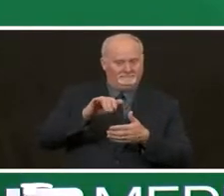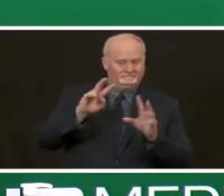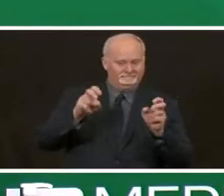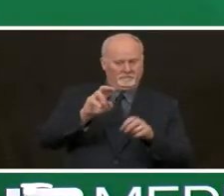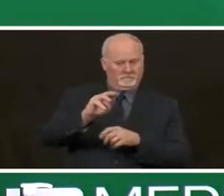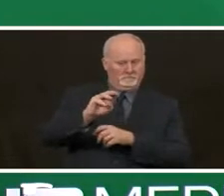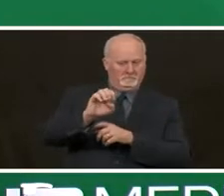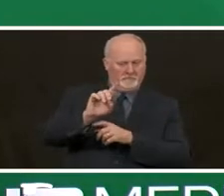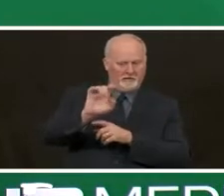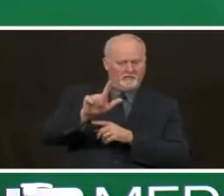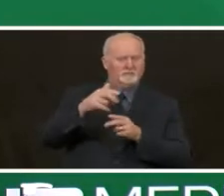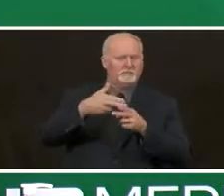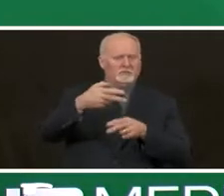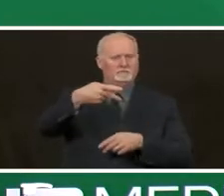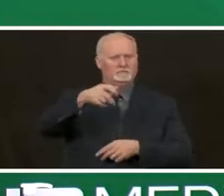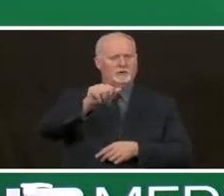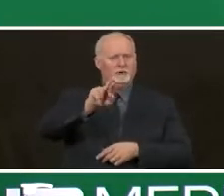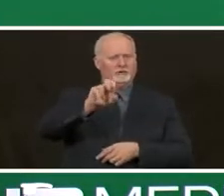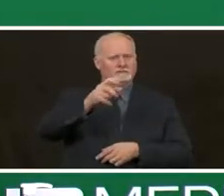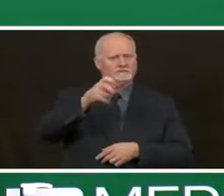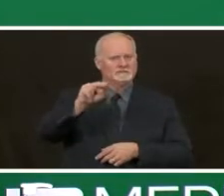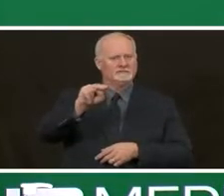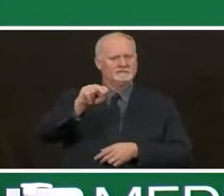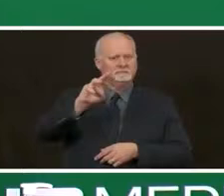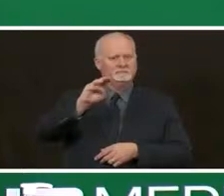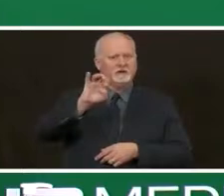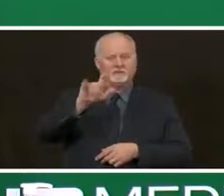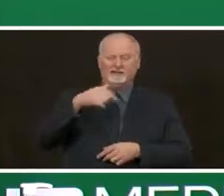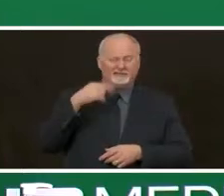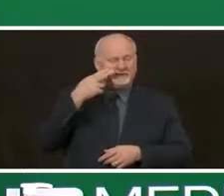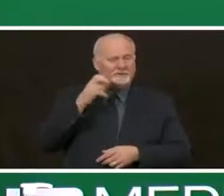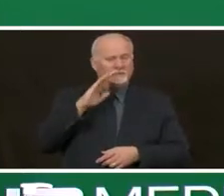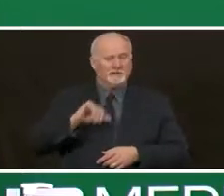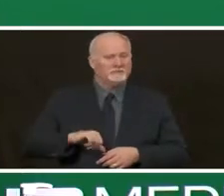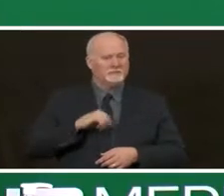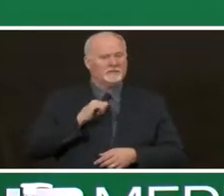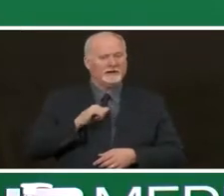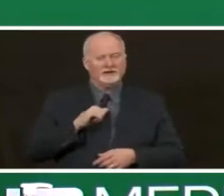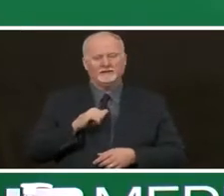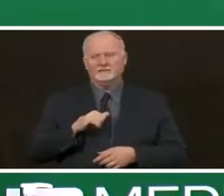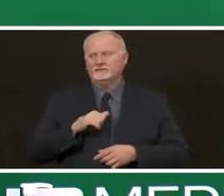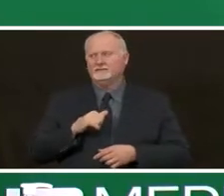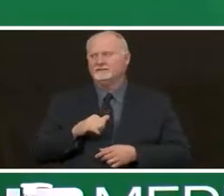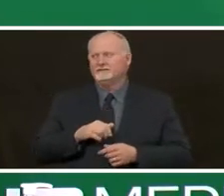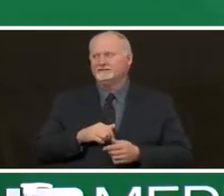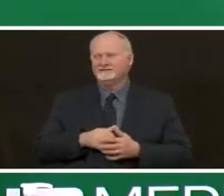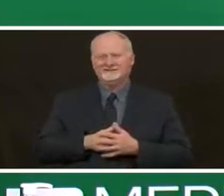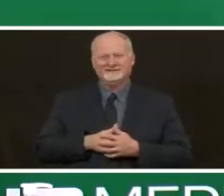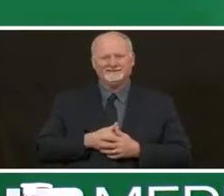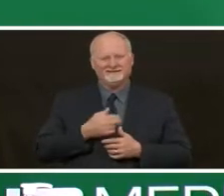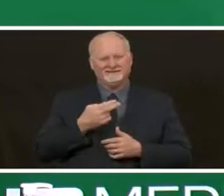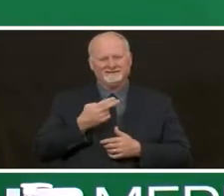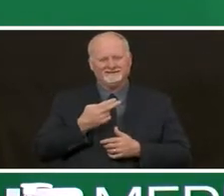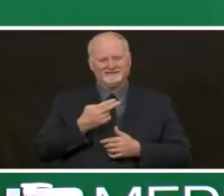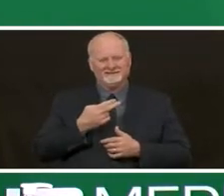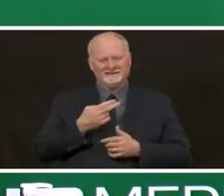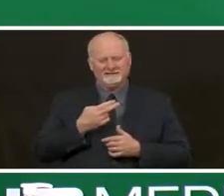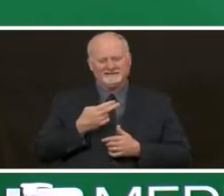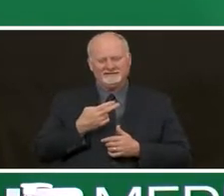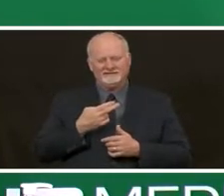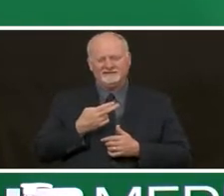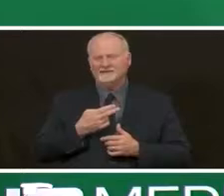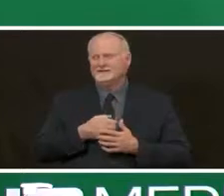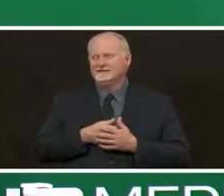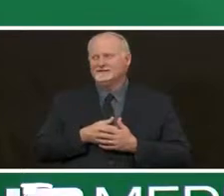I think he would be very proud also. He would probably be saying, stop talking about me so much right now. Let's get